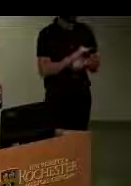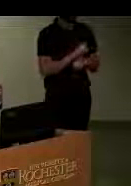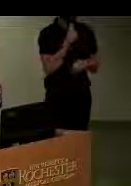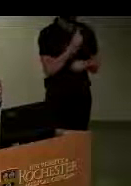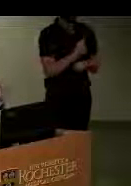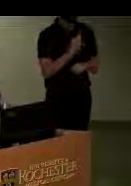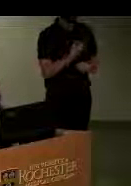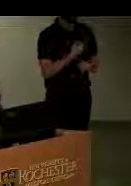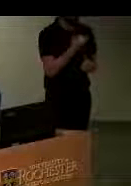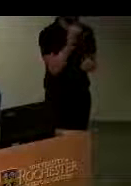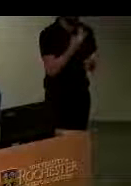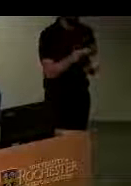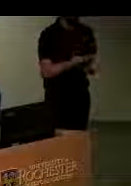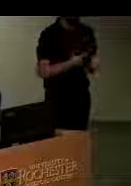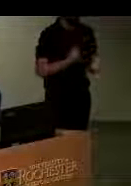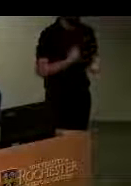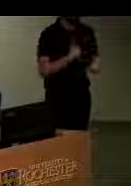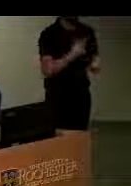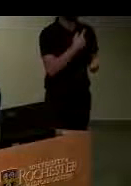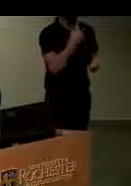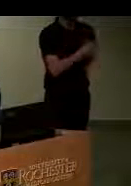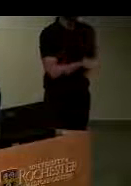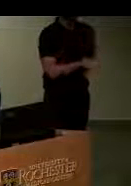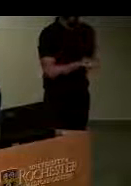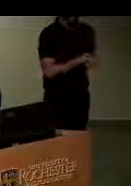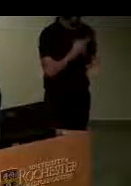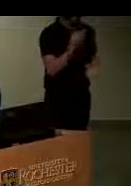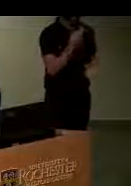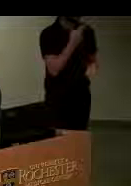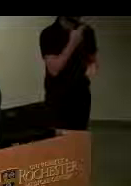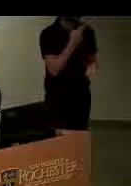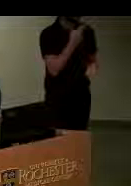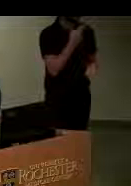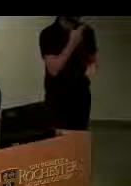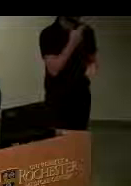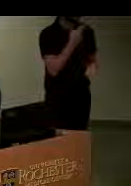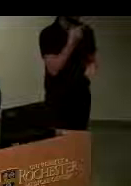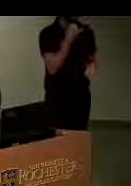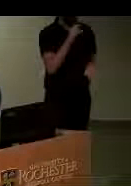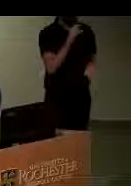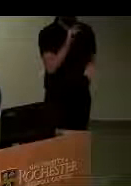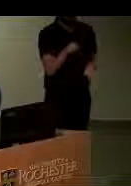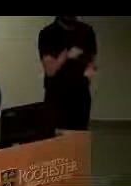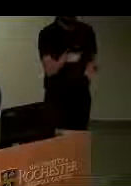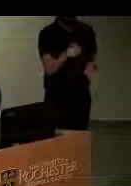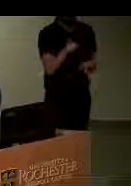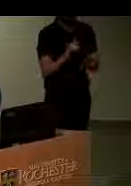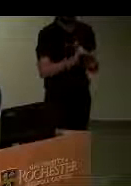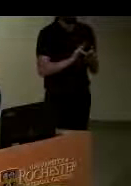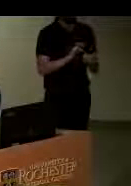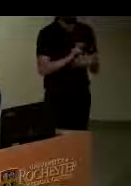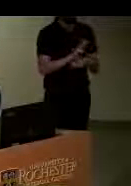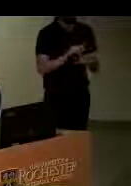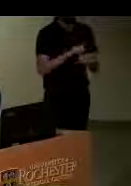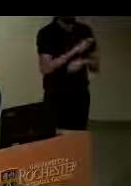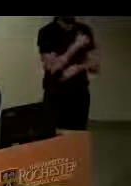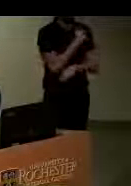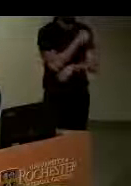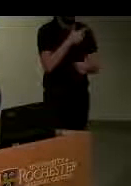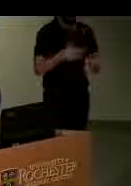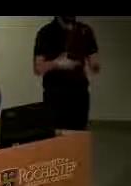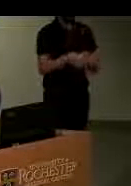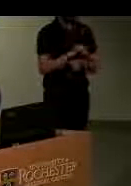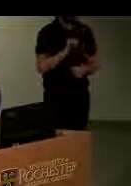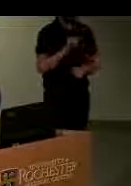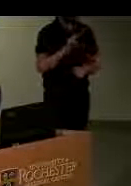and says, what is the matter? And I told him, and he called the only other medicine resident in the hospital who was covering the